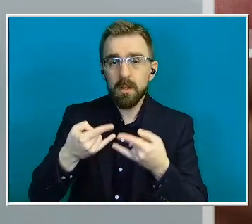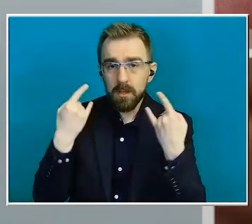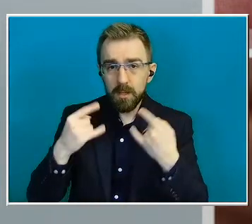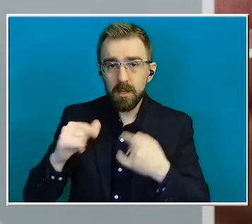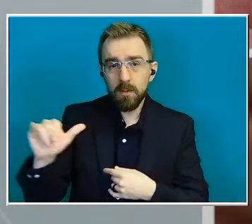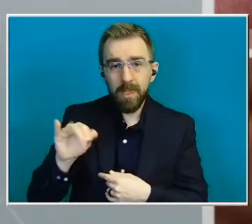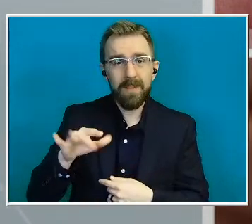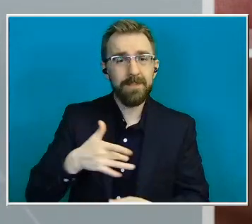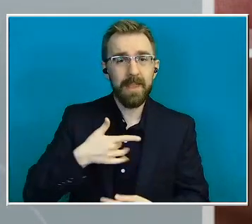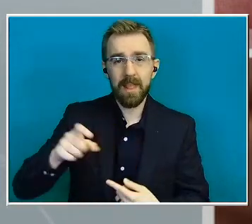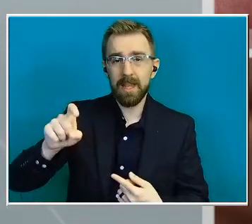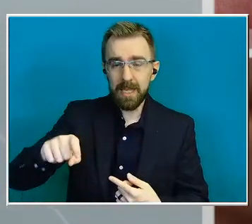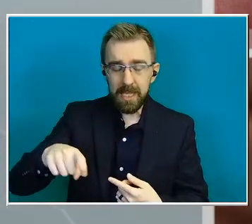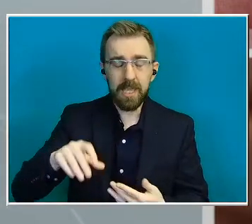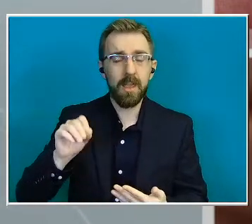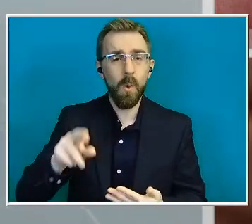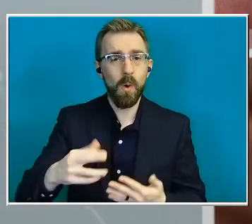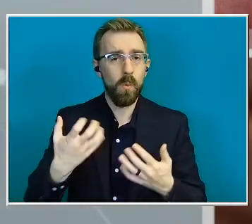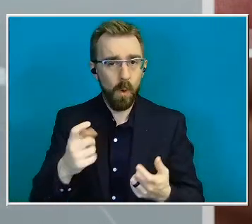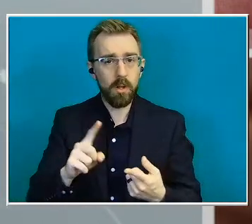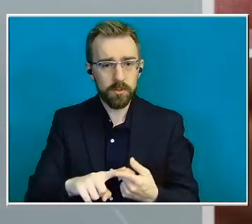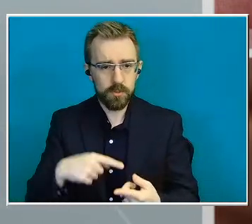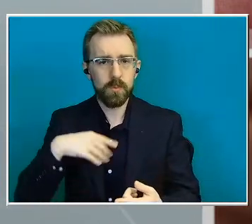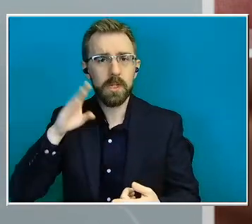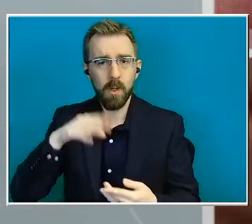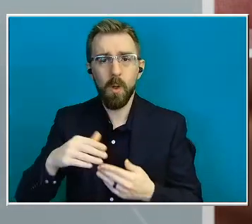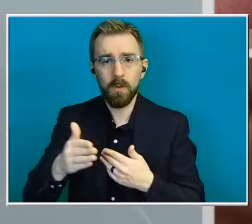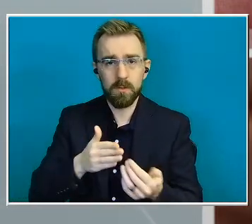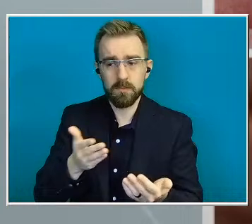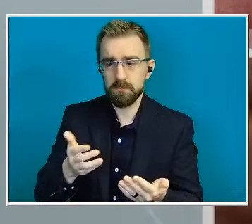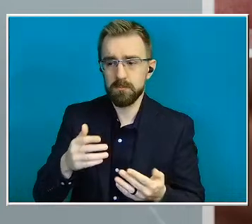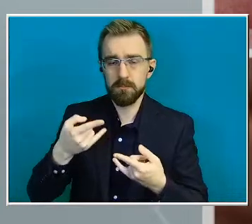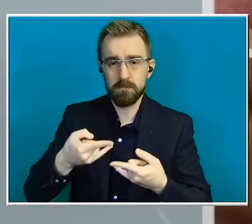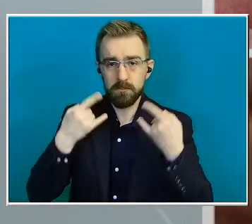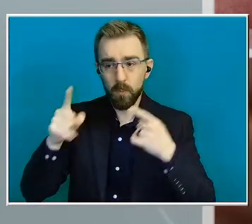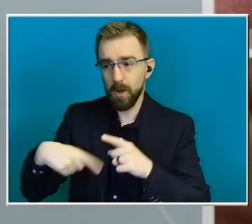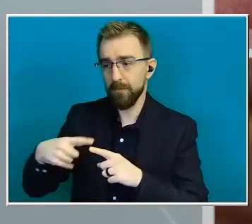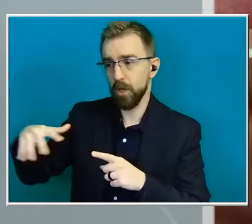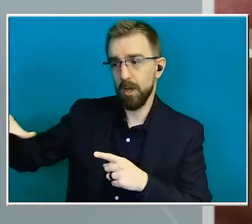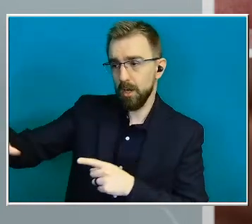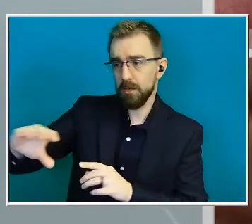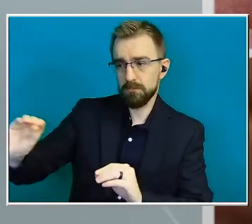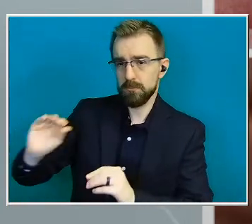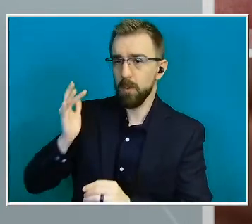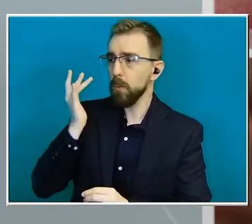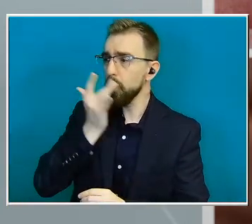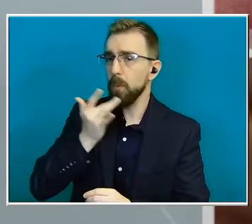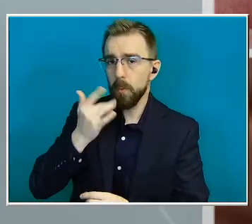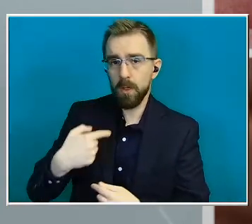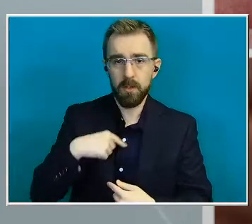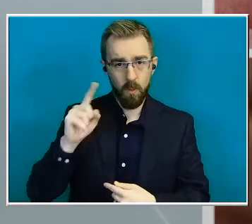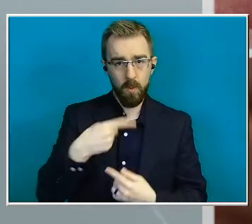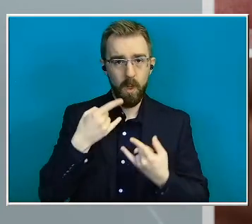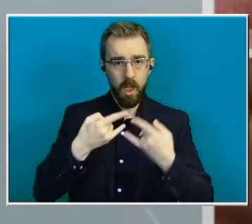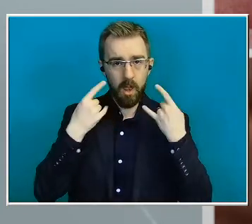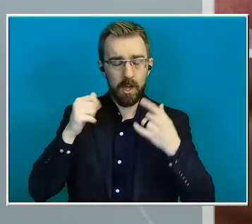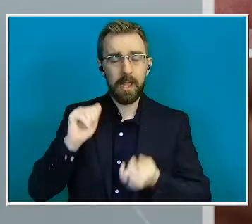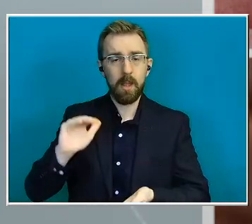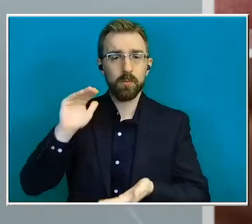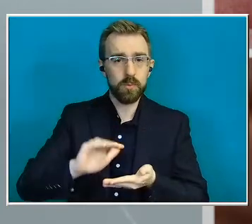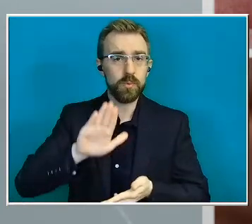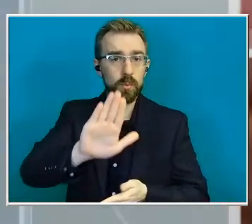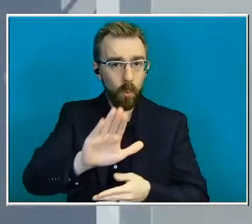or if you want to. We know that even wearing a mask when other people are not can help reduce the chance of you getting infected with